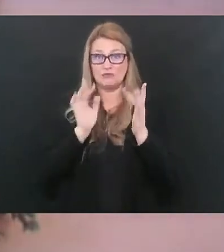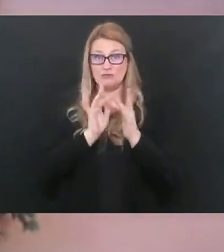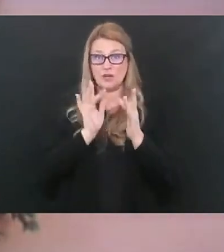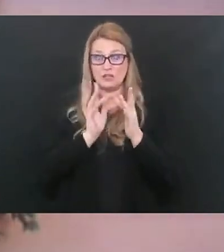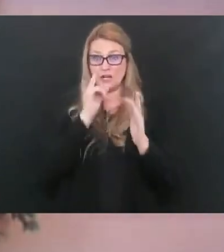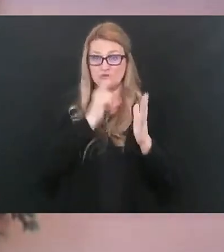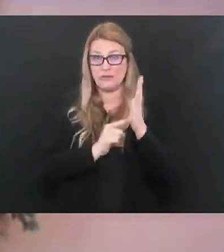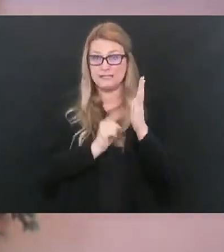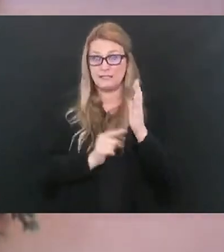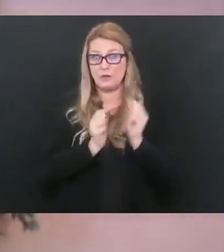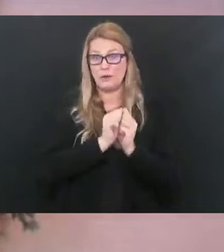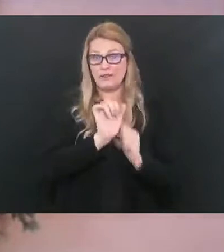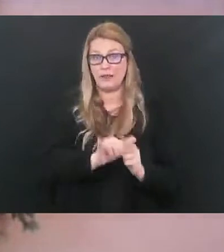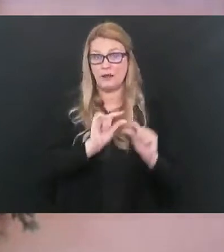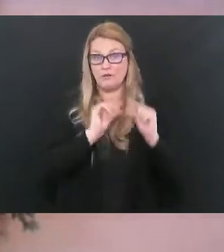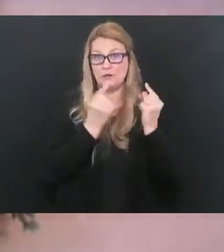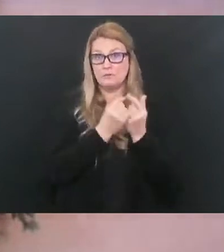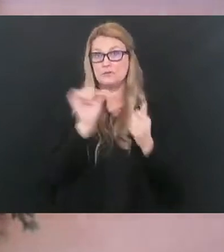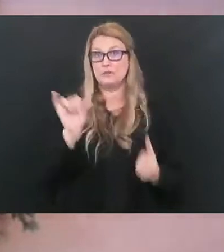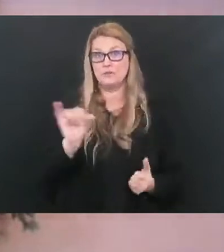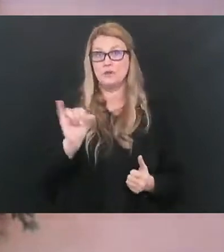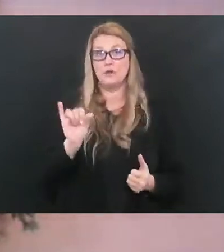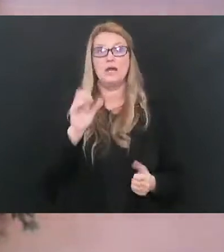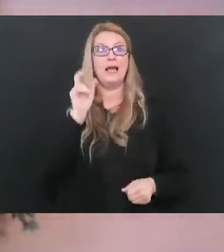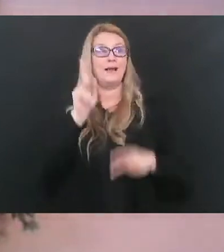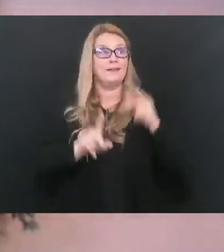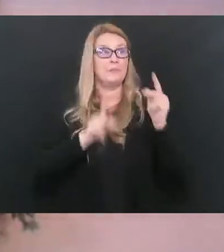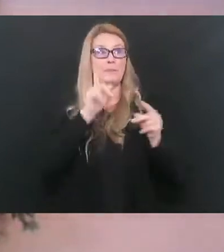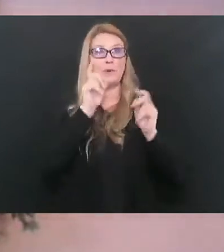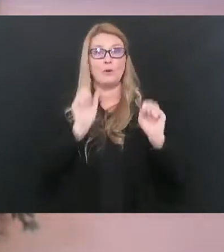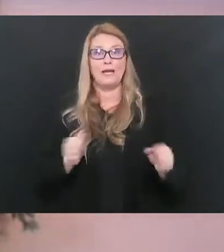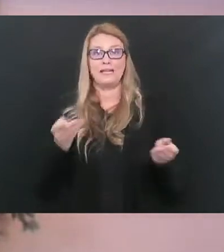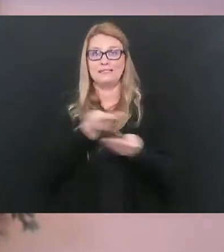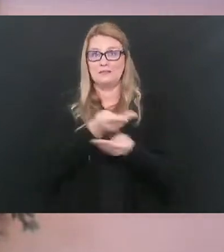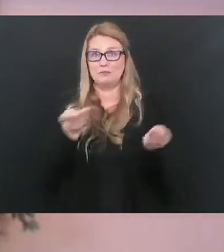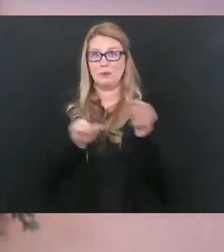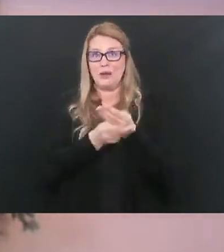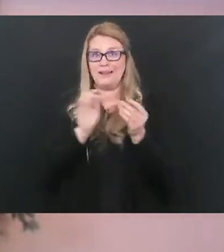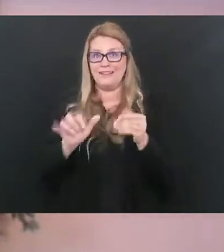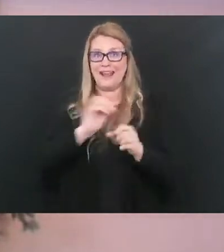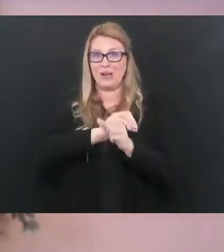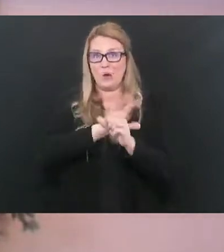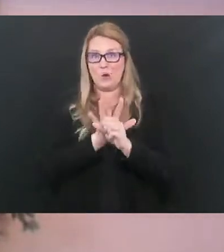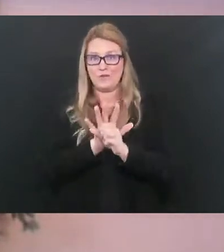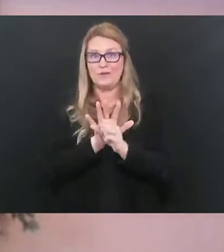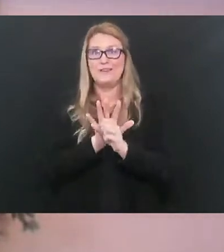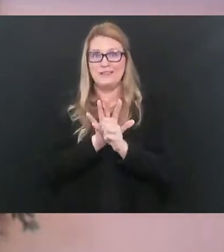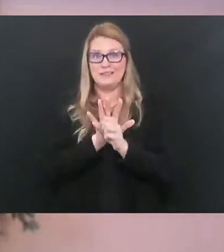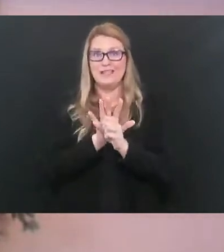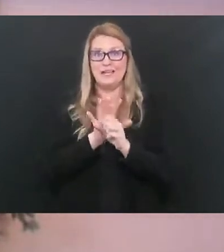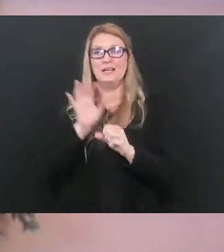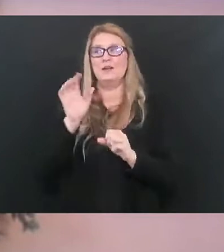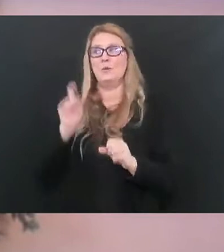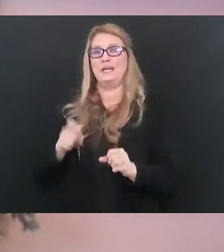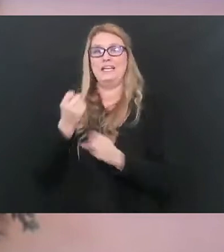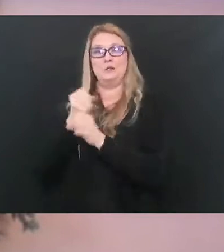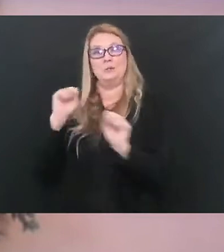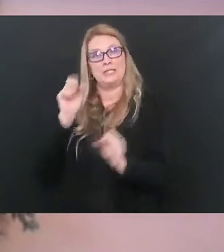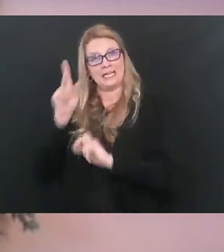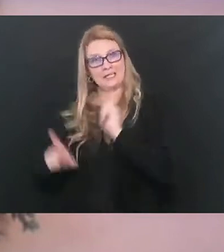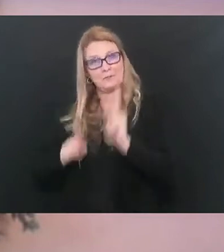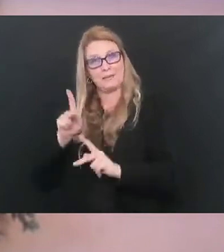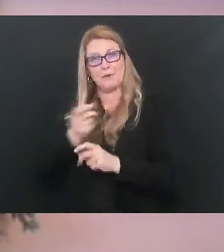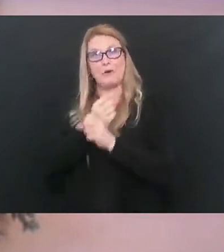to isolate those people that can spread the variant viruses, because that's the way that we protect people in West Virginia, protect our